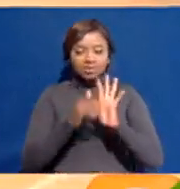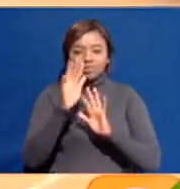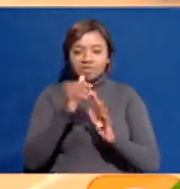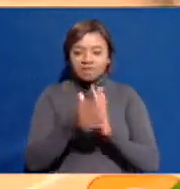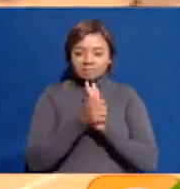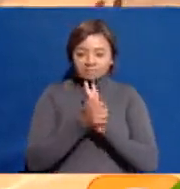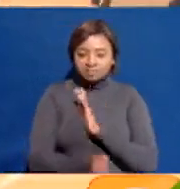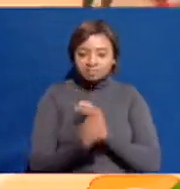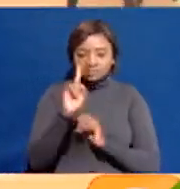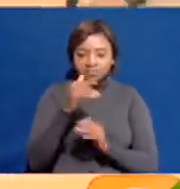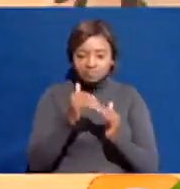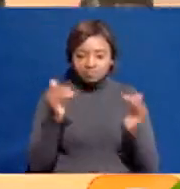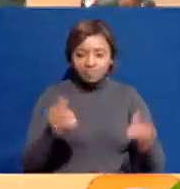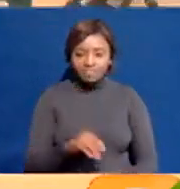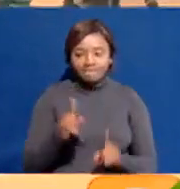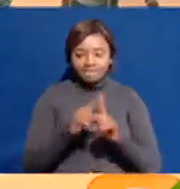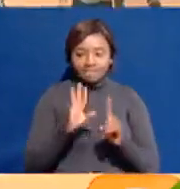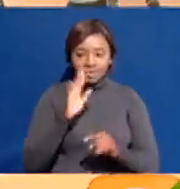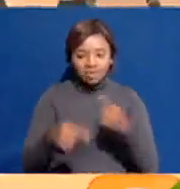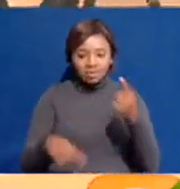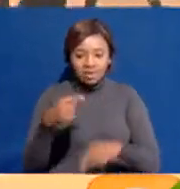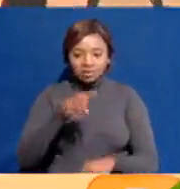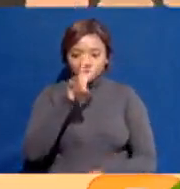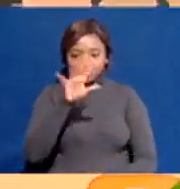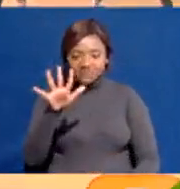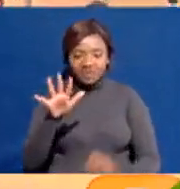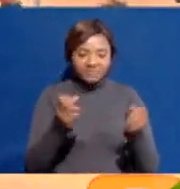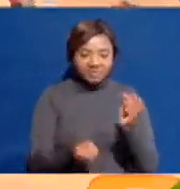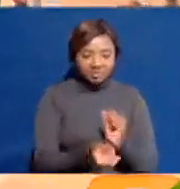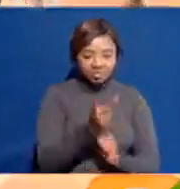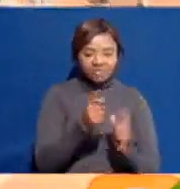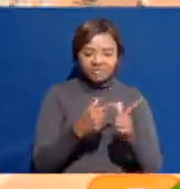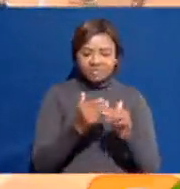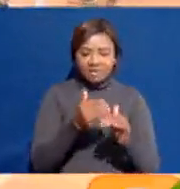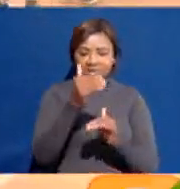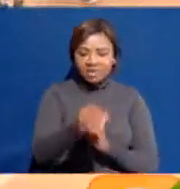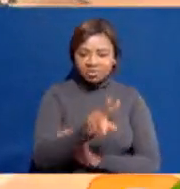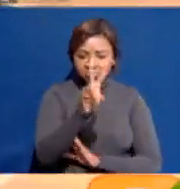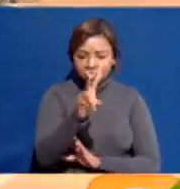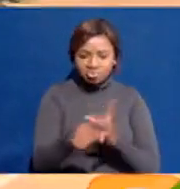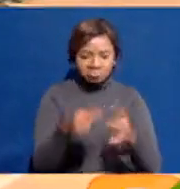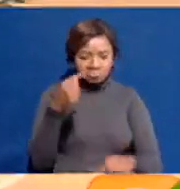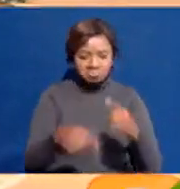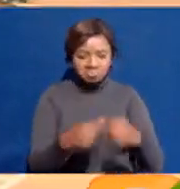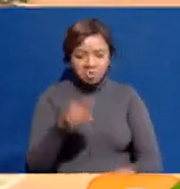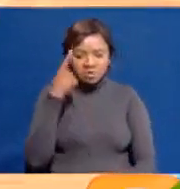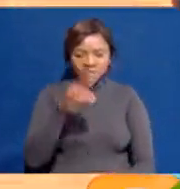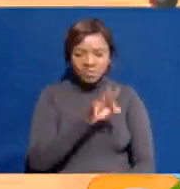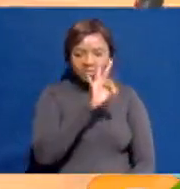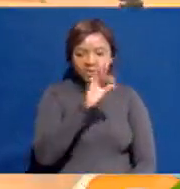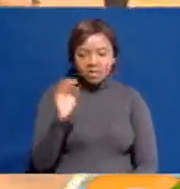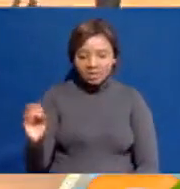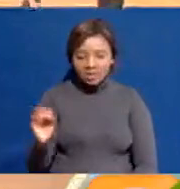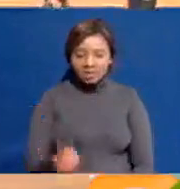prowess in the first set, which they quickly won 25-12. They went on to easily win the next two sets for the 3-0